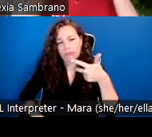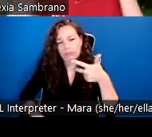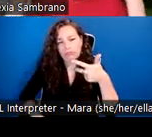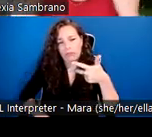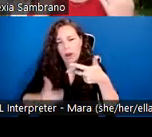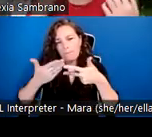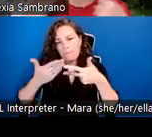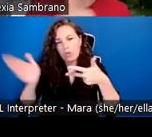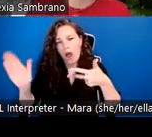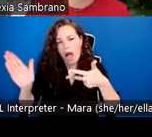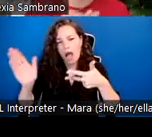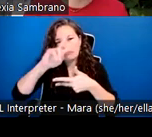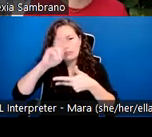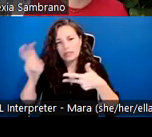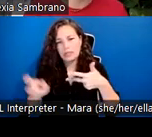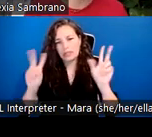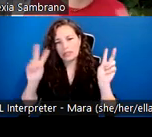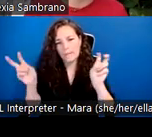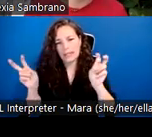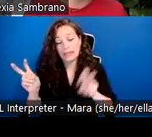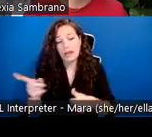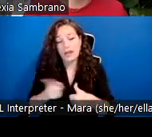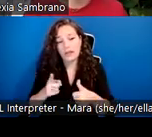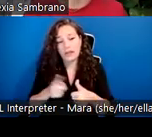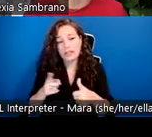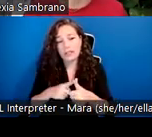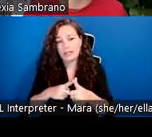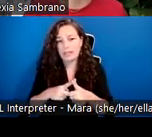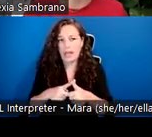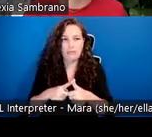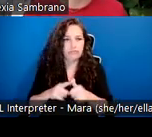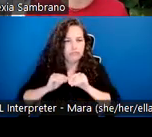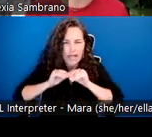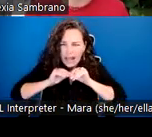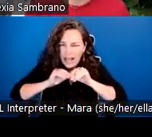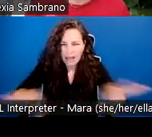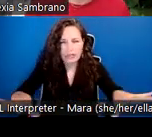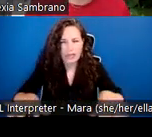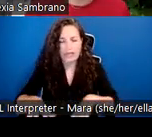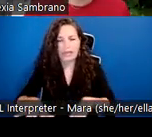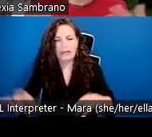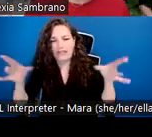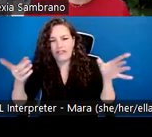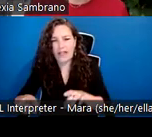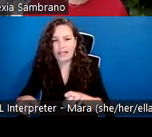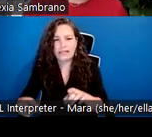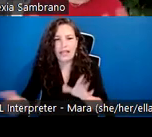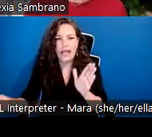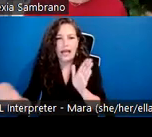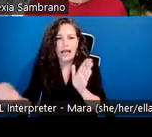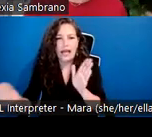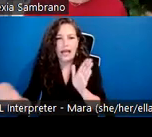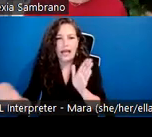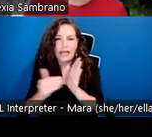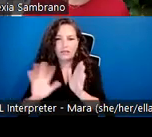topics. The first one being this epidemic of violence against trans folks. So what exactly